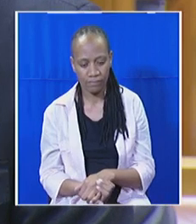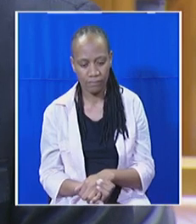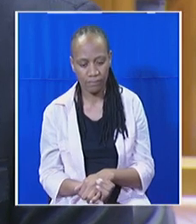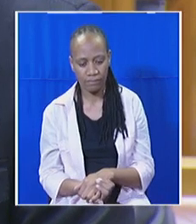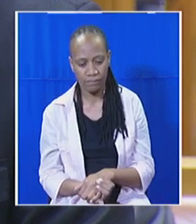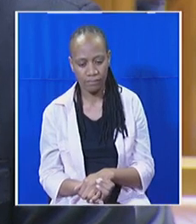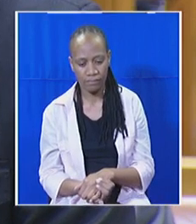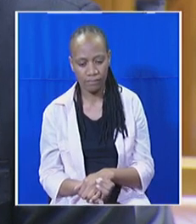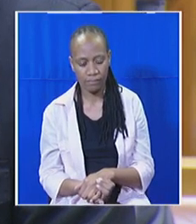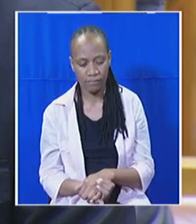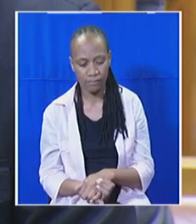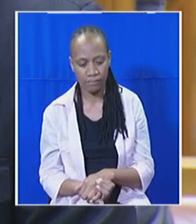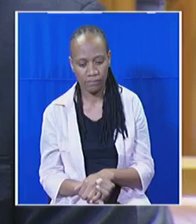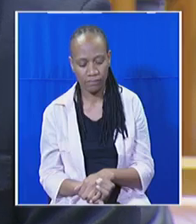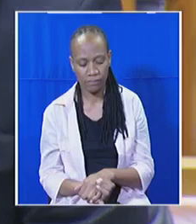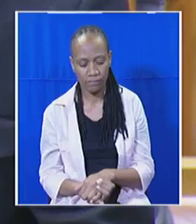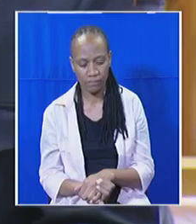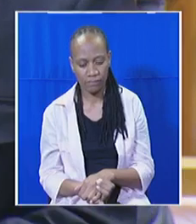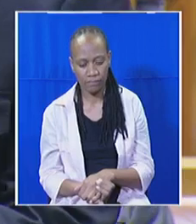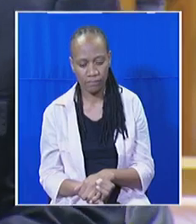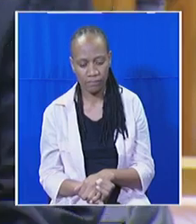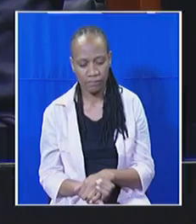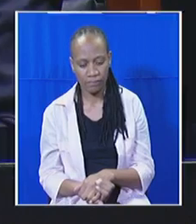emsebenzi kubantu bakithi. Siyabonga.